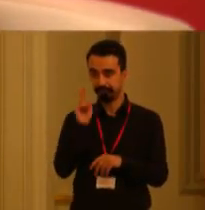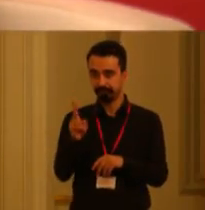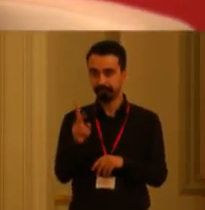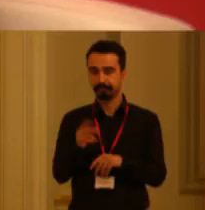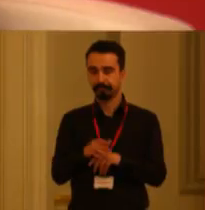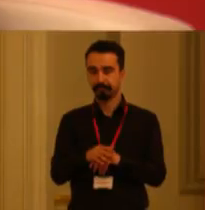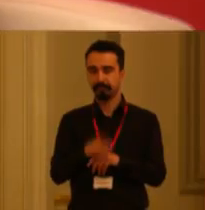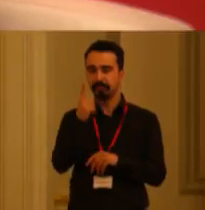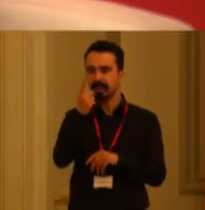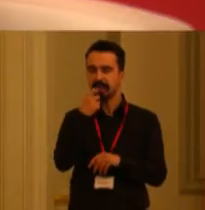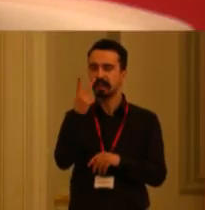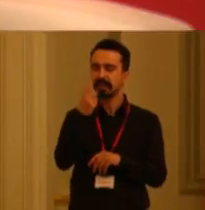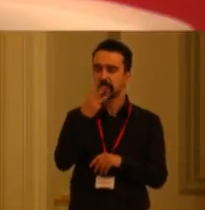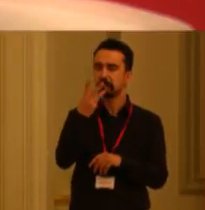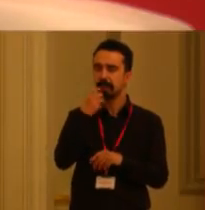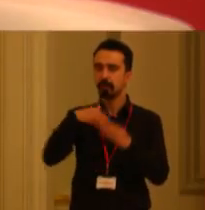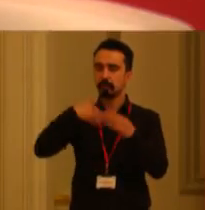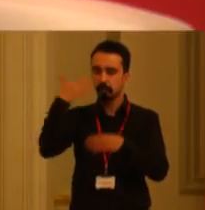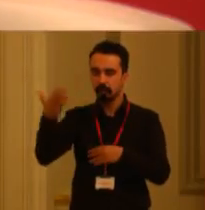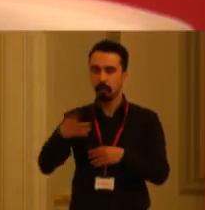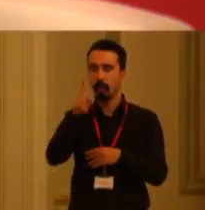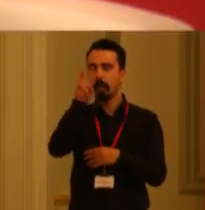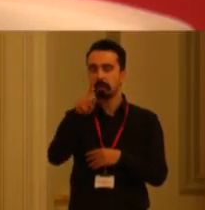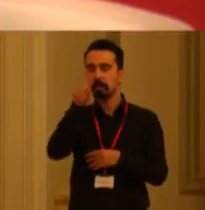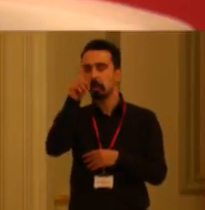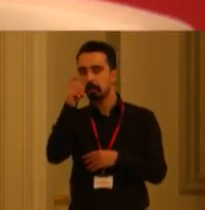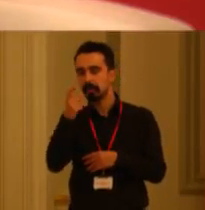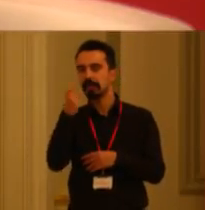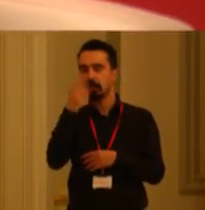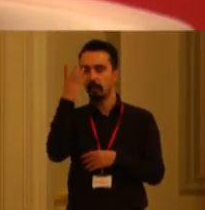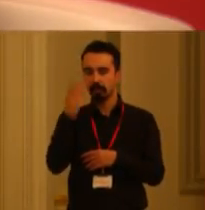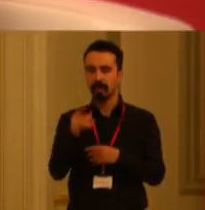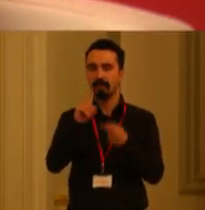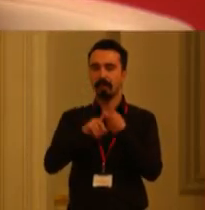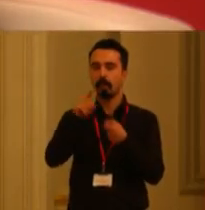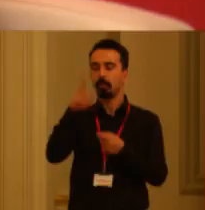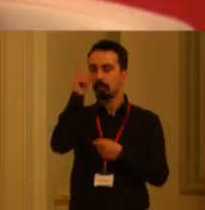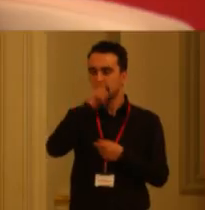follows. There's this young girl, after 2 or 3 years,